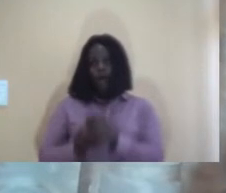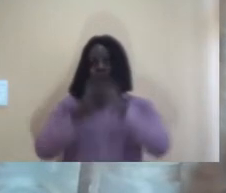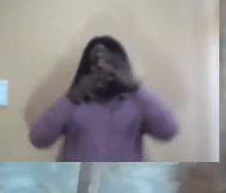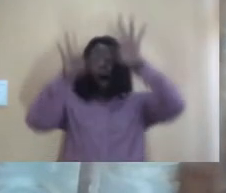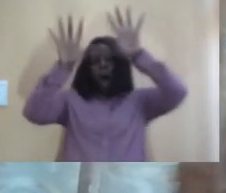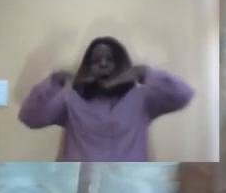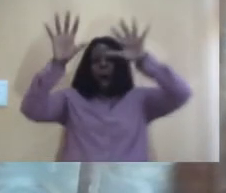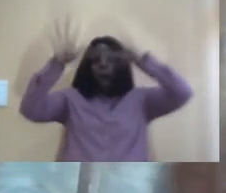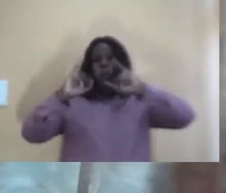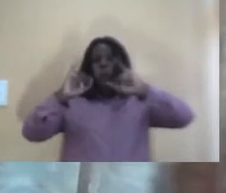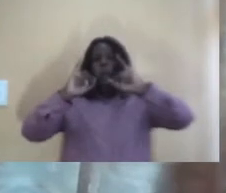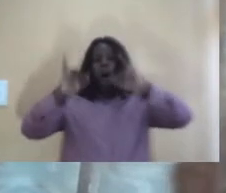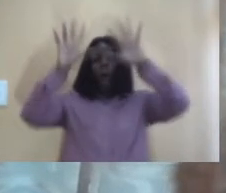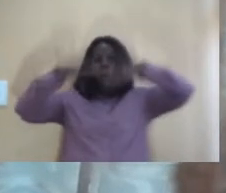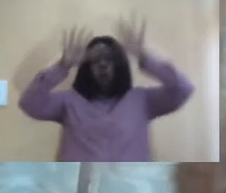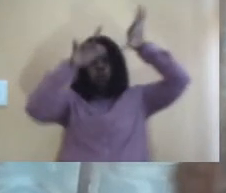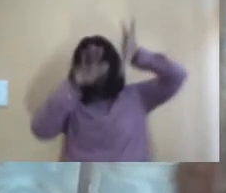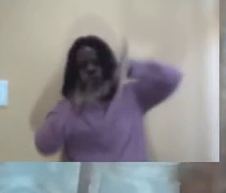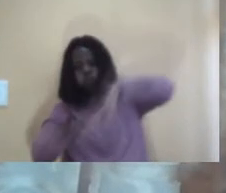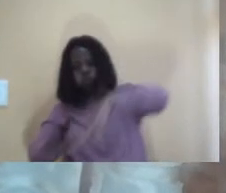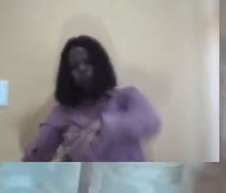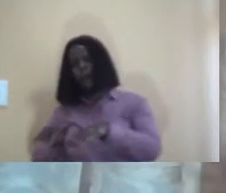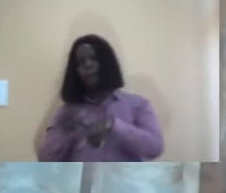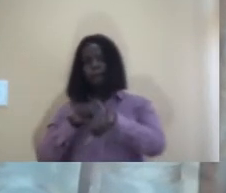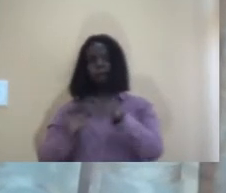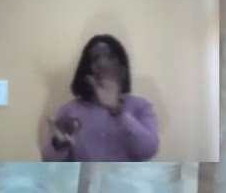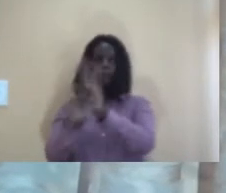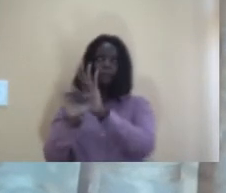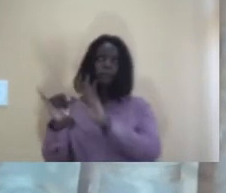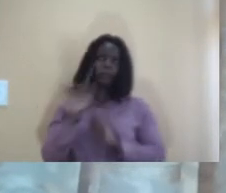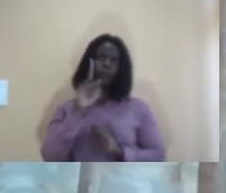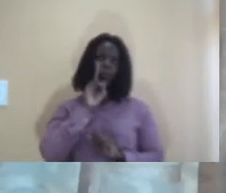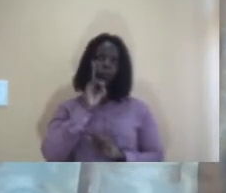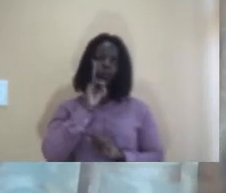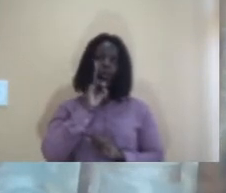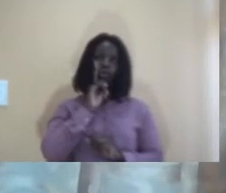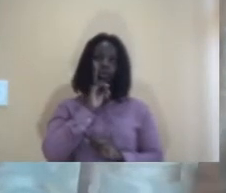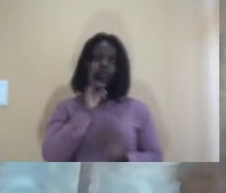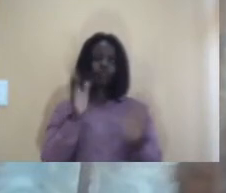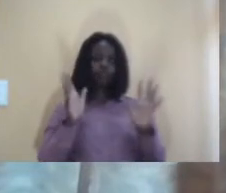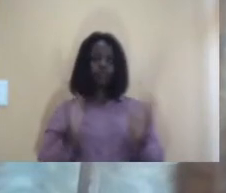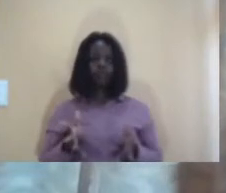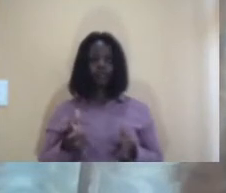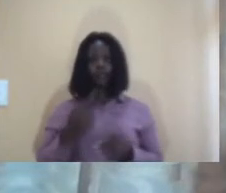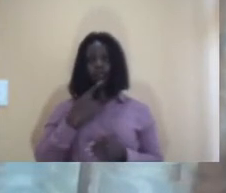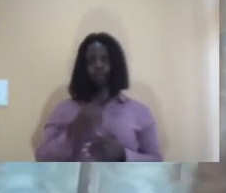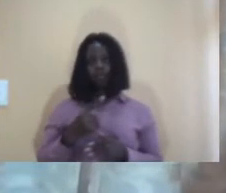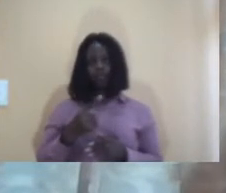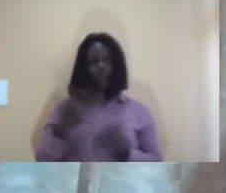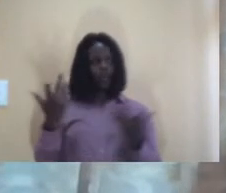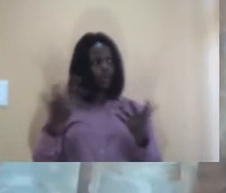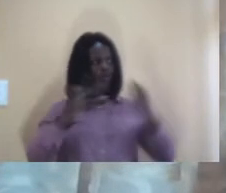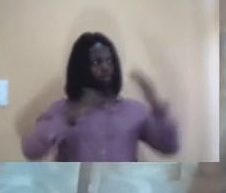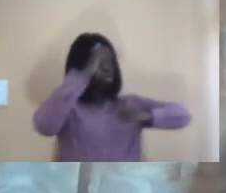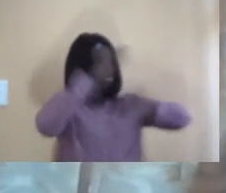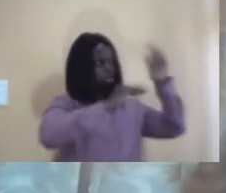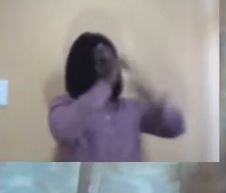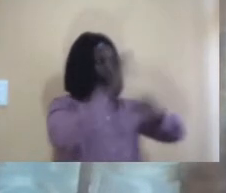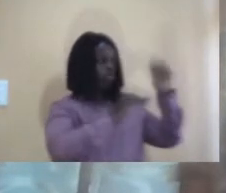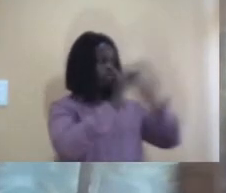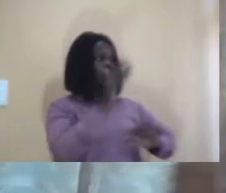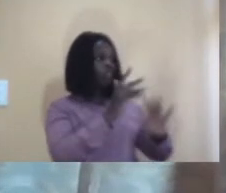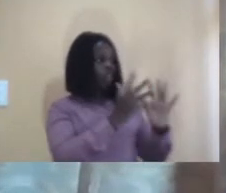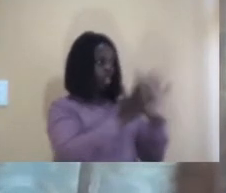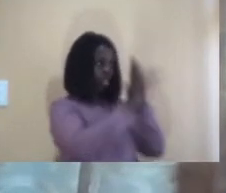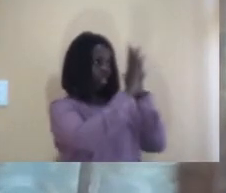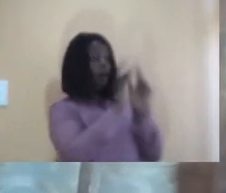lezimvula nalama floods, esinaka kakhulu siyayisinake udaba lokuthi kufa i-infrastructure bese sibheka kancane